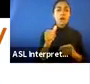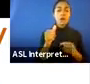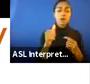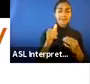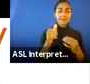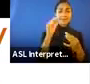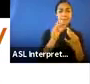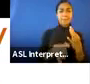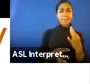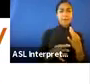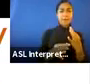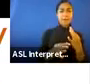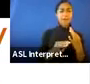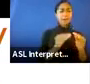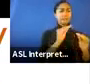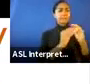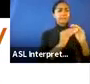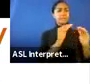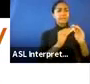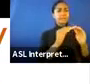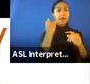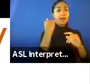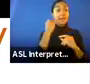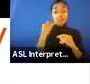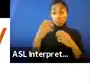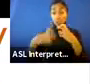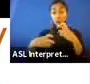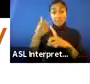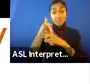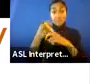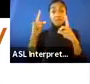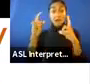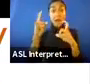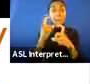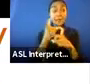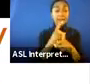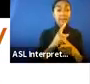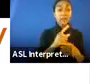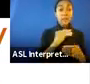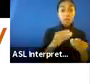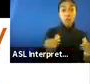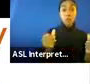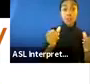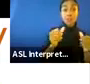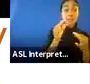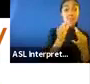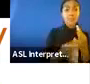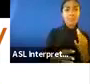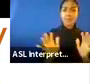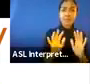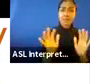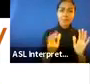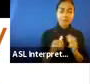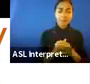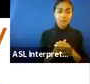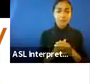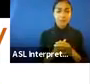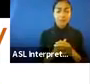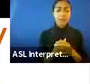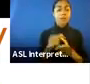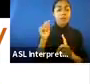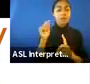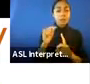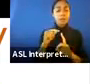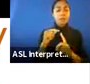fixed solutions for complex problems in complex systems, and that in fact because of the complex